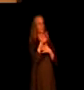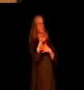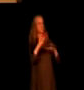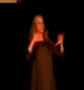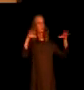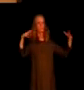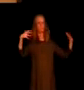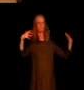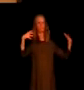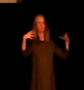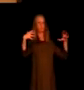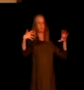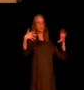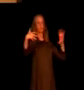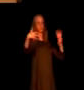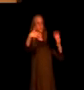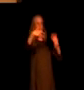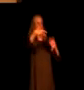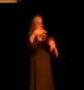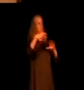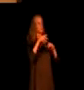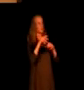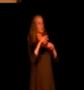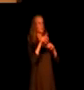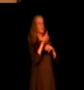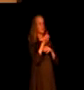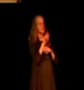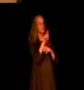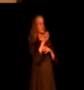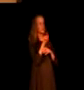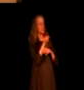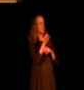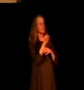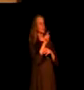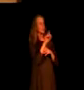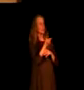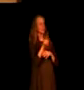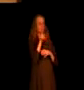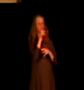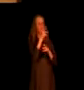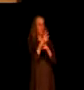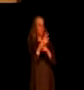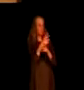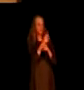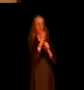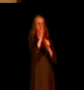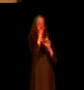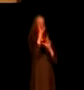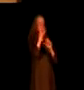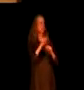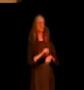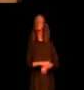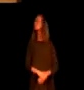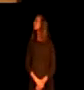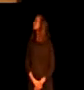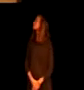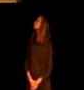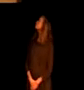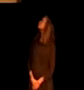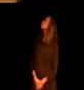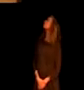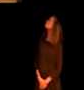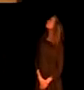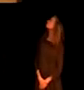these data sets on an actual sphere are really spectacular to see. And so this is the kind of